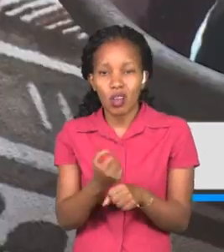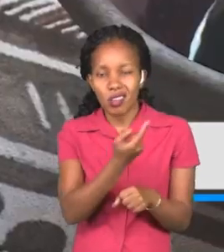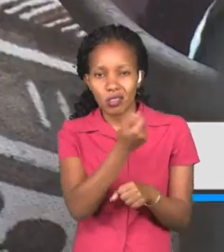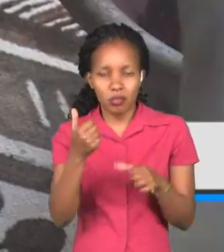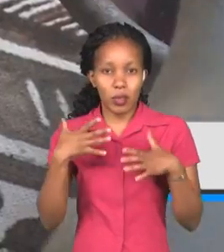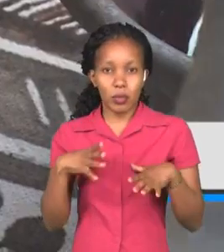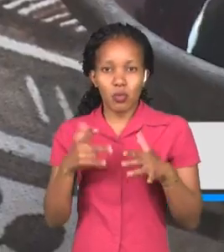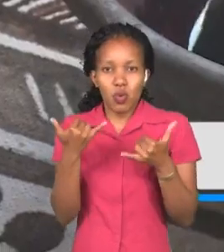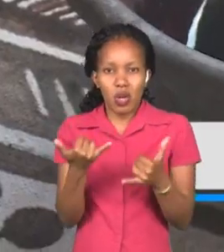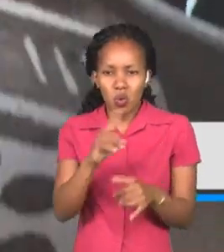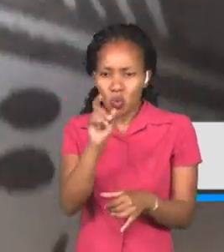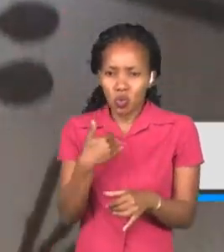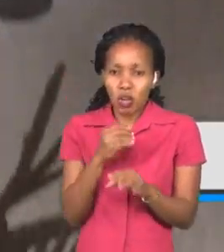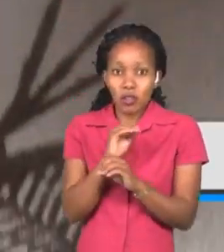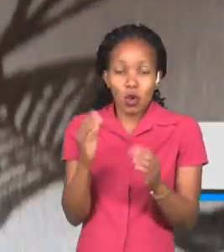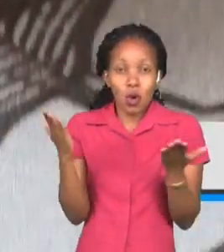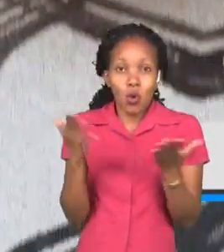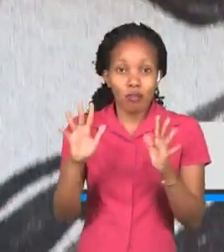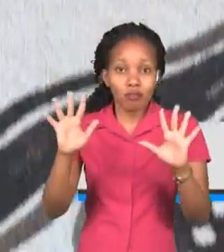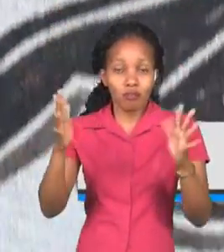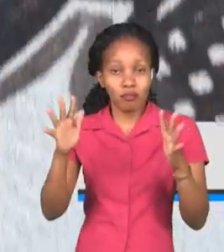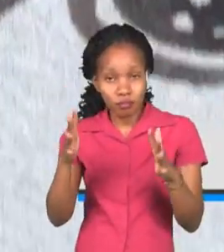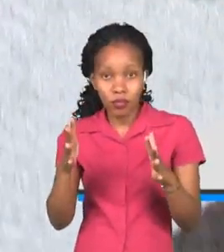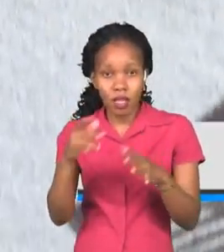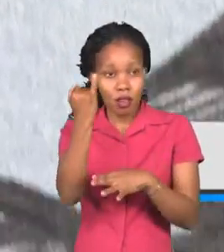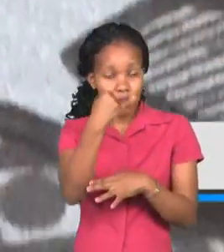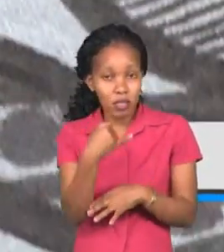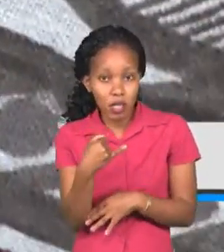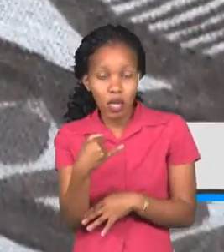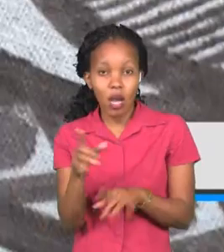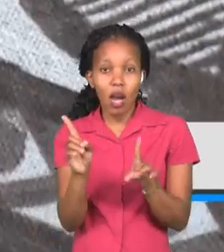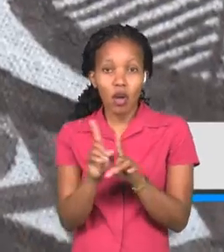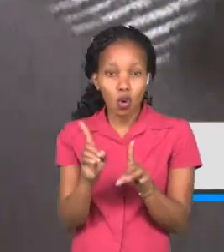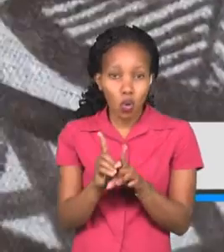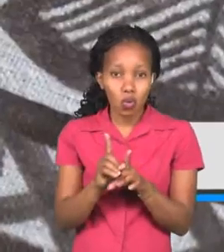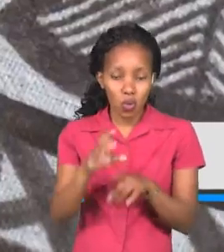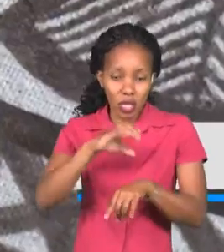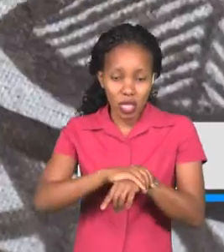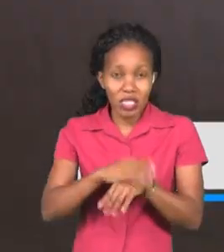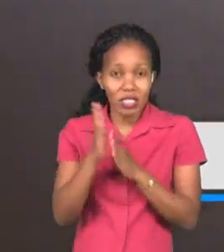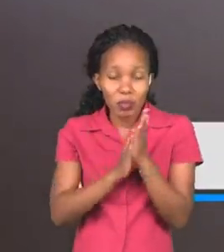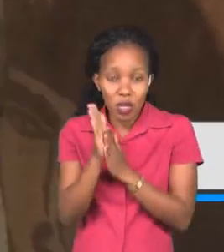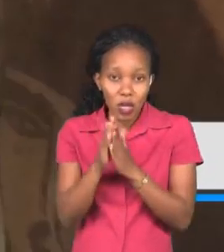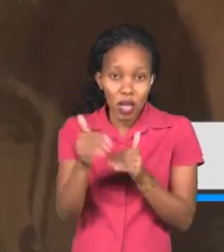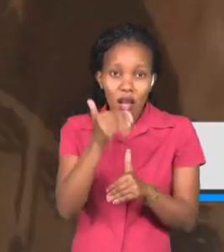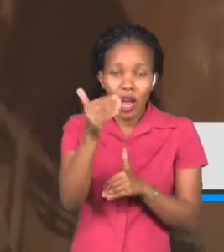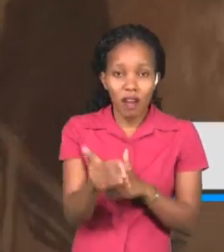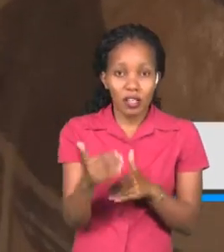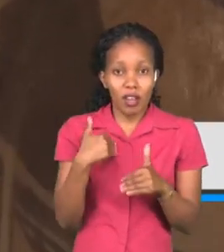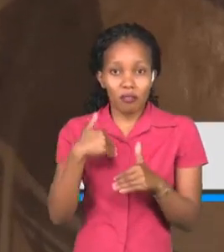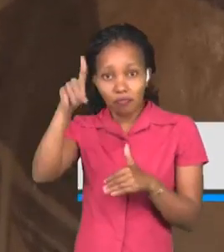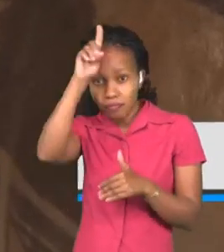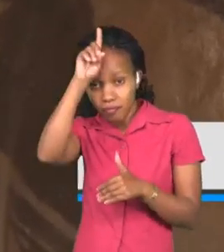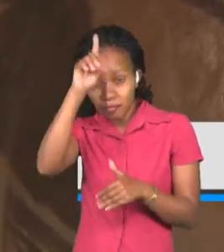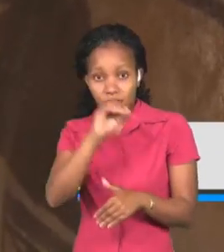Fakaha, there is no question about where the celebrated Andalusian artist and sculptor found his inspiration after stumbling upon their village